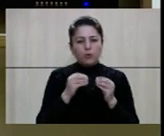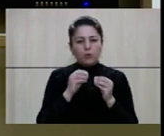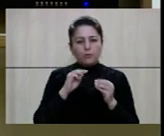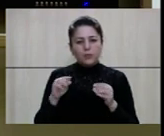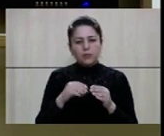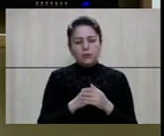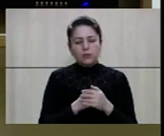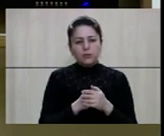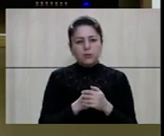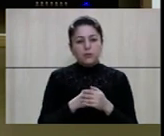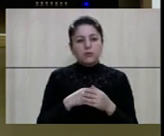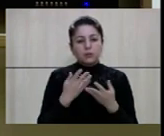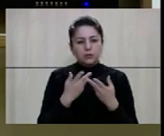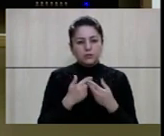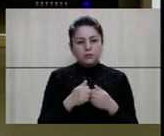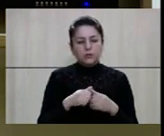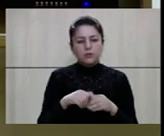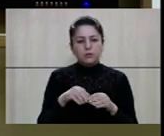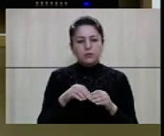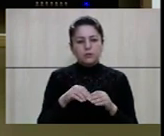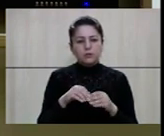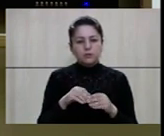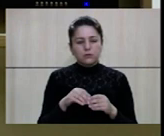ga. Qani hisoblangchi?